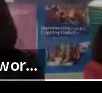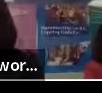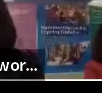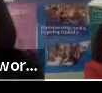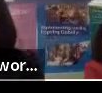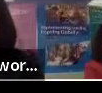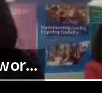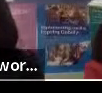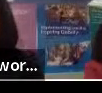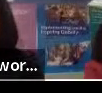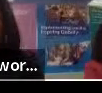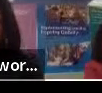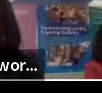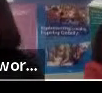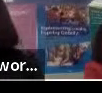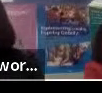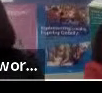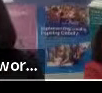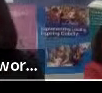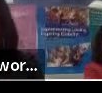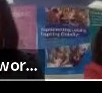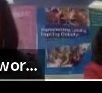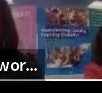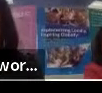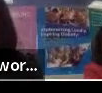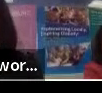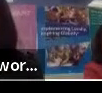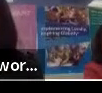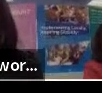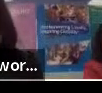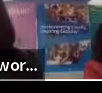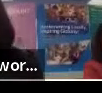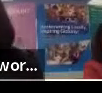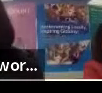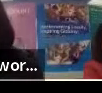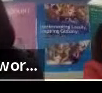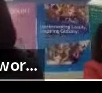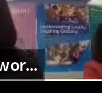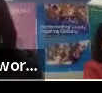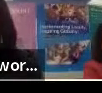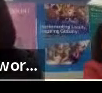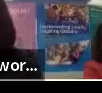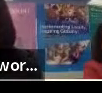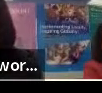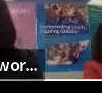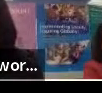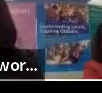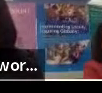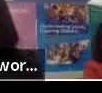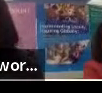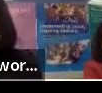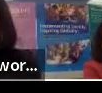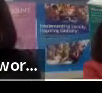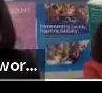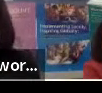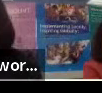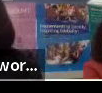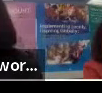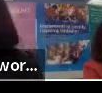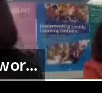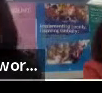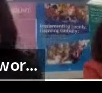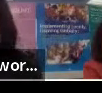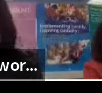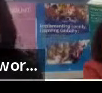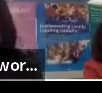media competitions in Armenia, Colombia, Georgia, Kenya, Moldova, the Philippines, Uganda, and Ukraine. And so then to